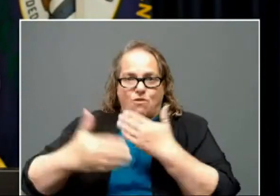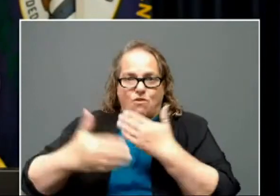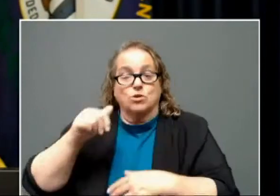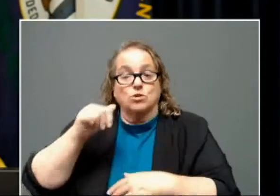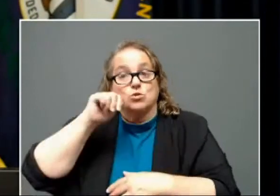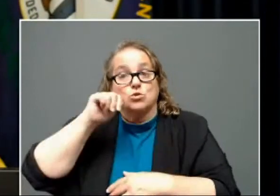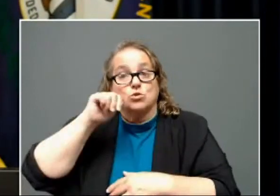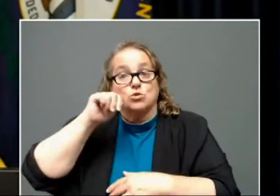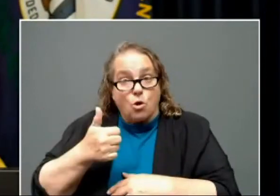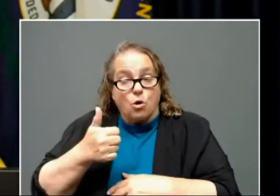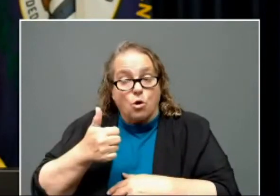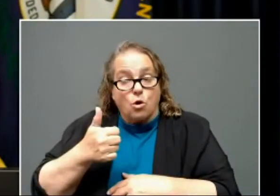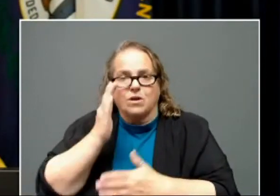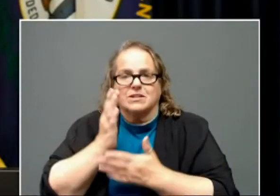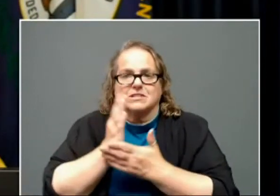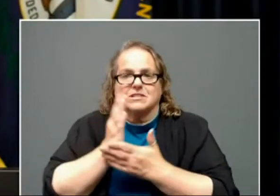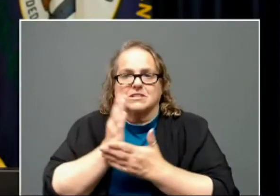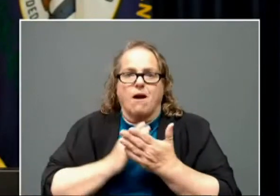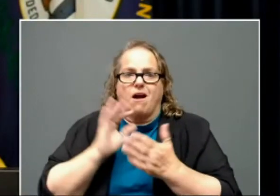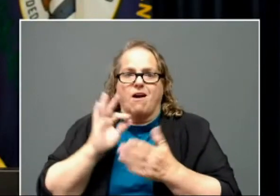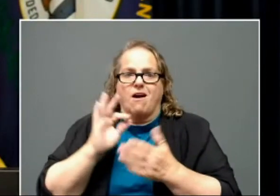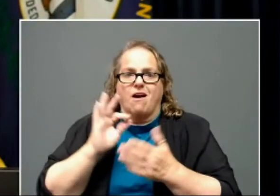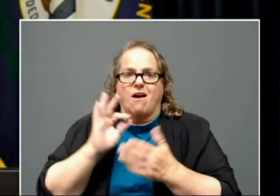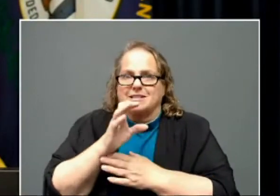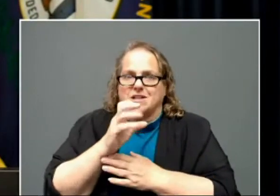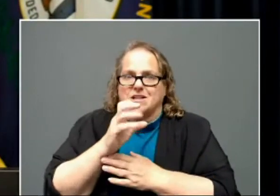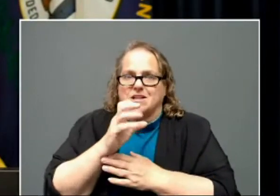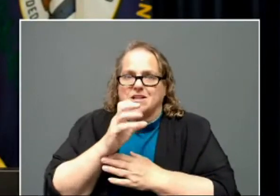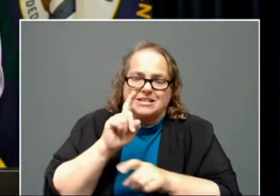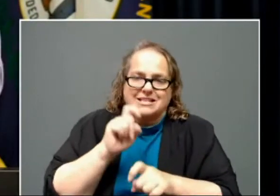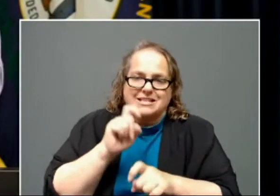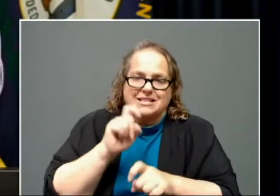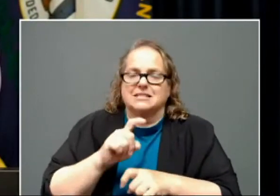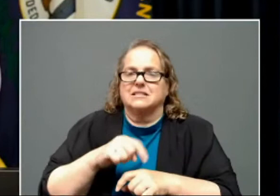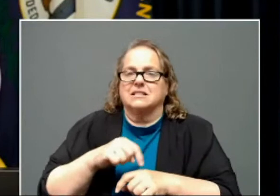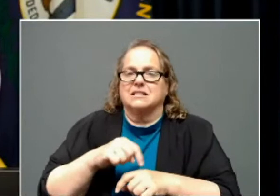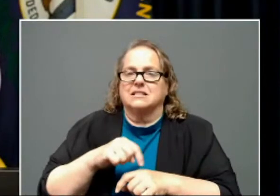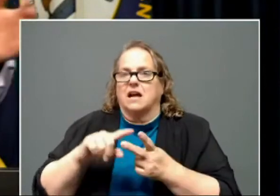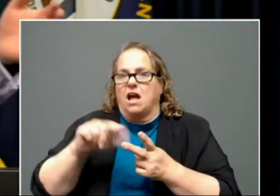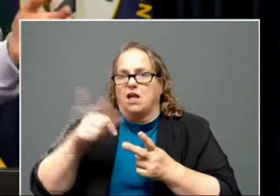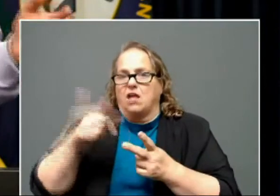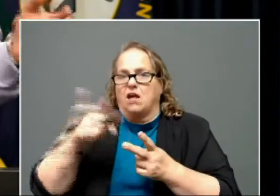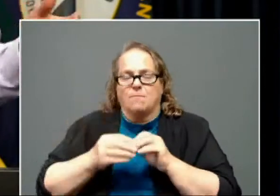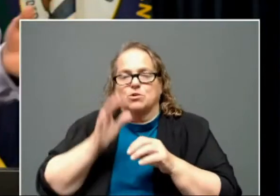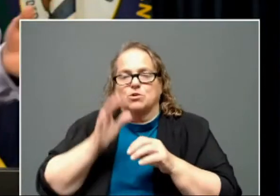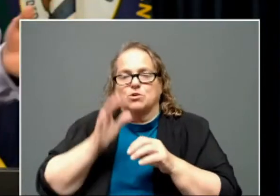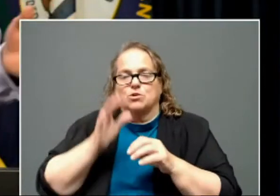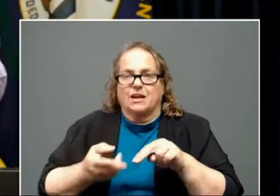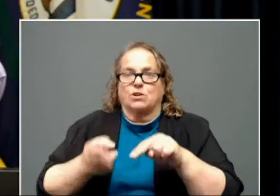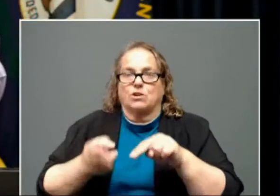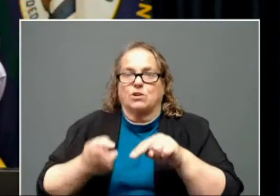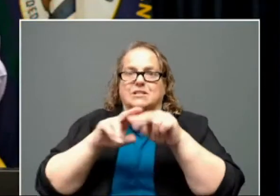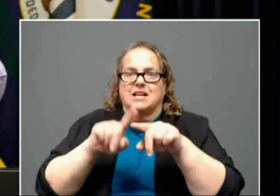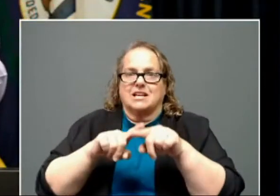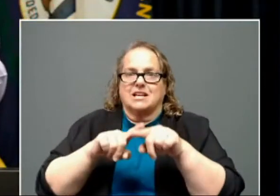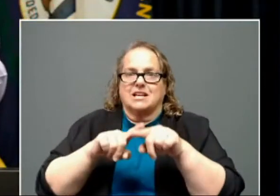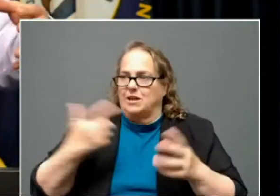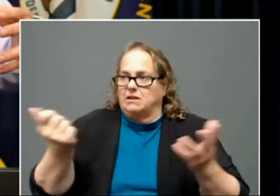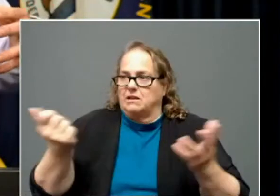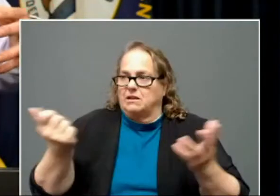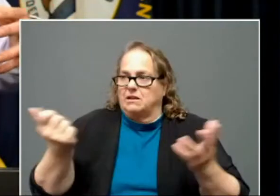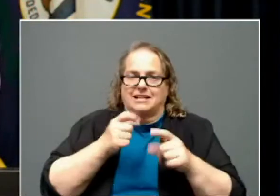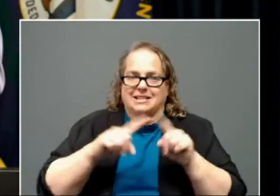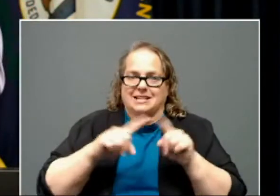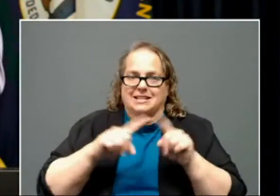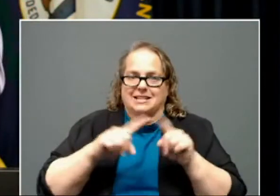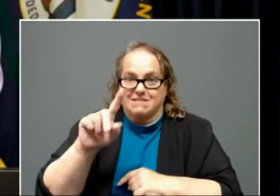in some of the tests, the PCR testing, I think the antigen testing. Those numbers are going to be increased as we take these different data sets we have